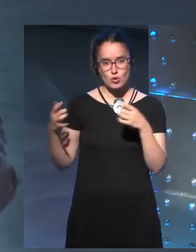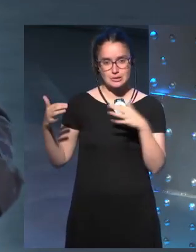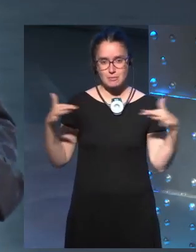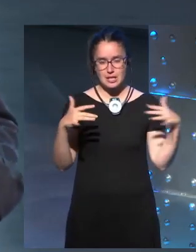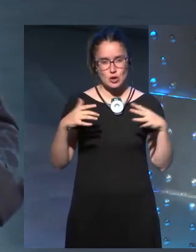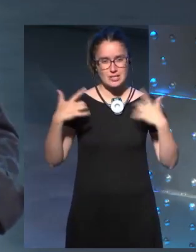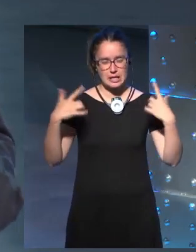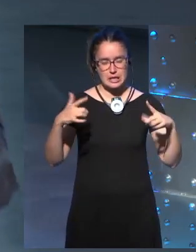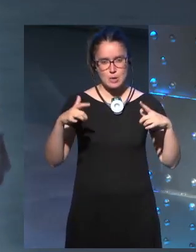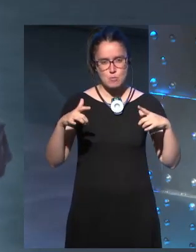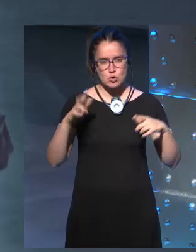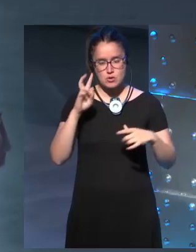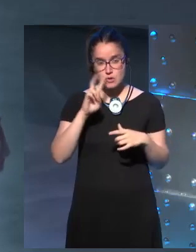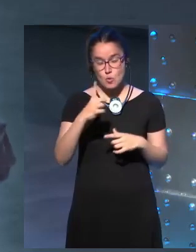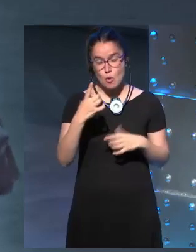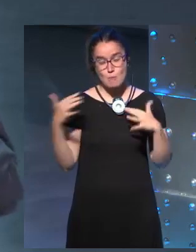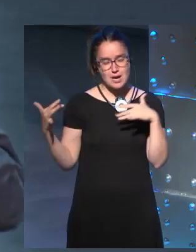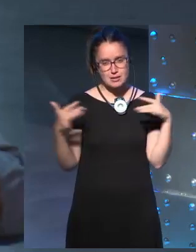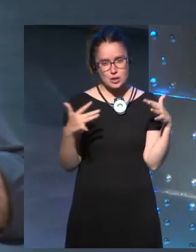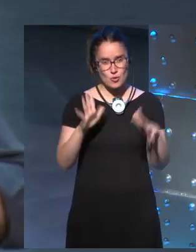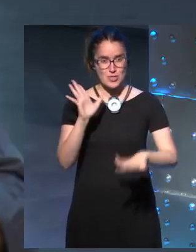he bit